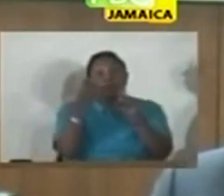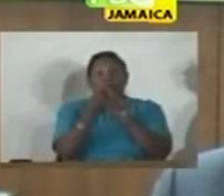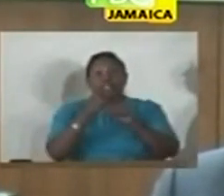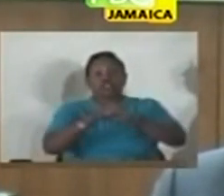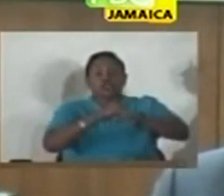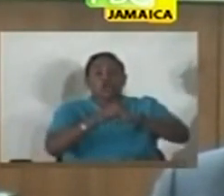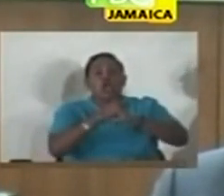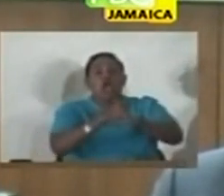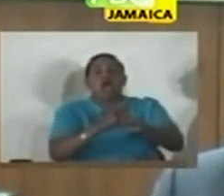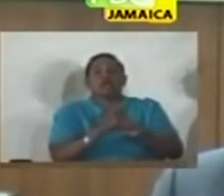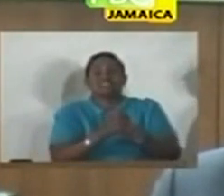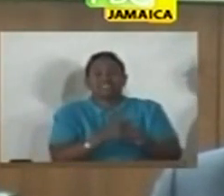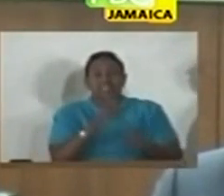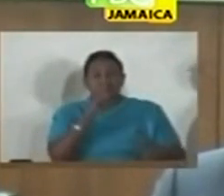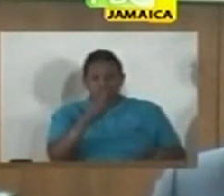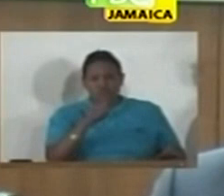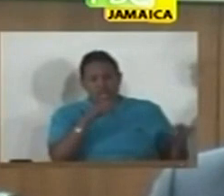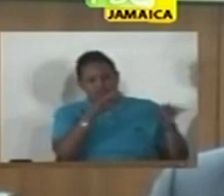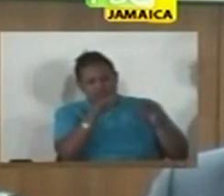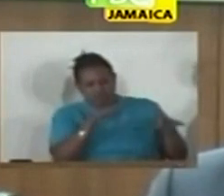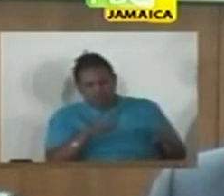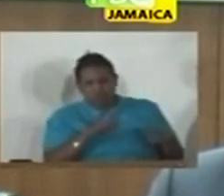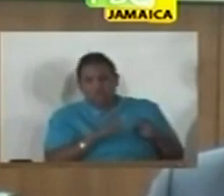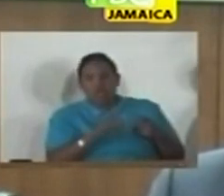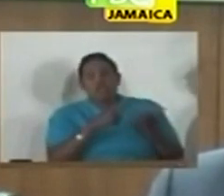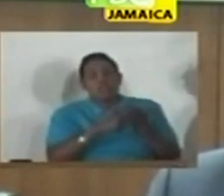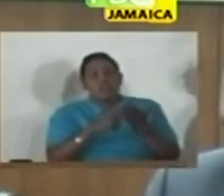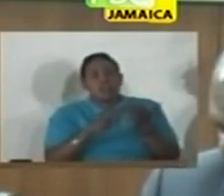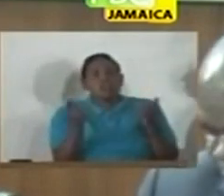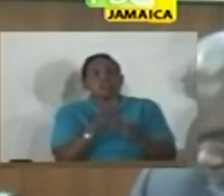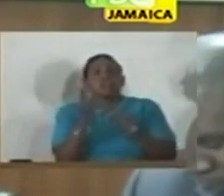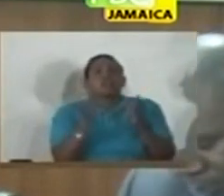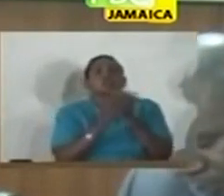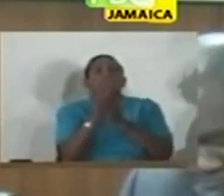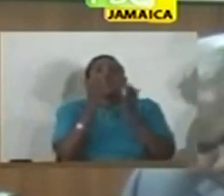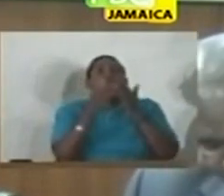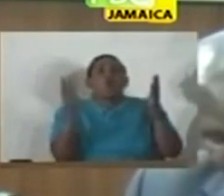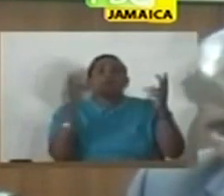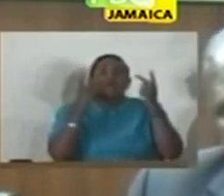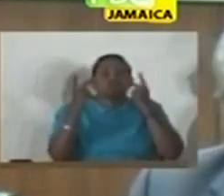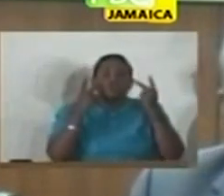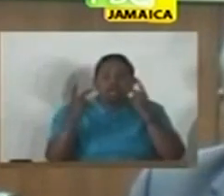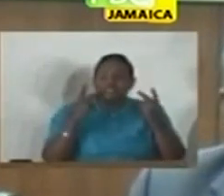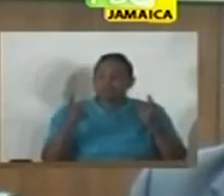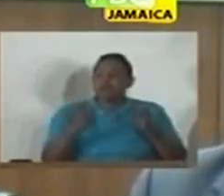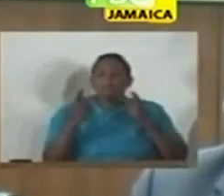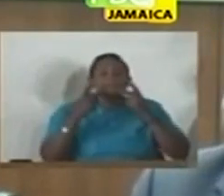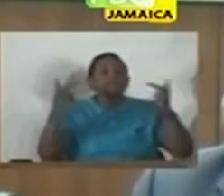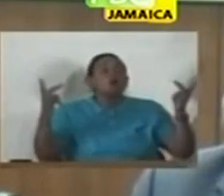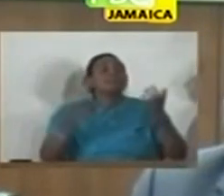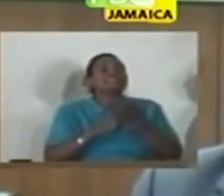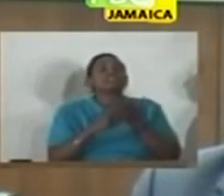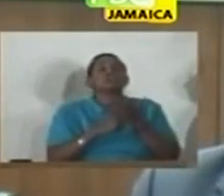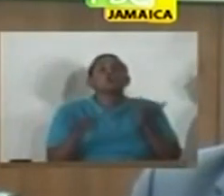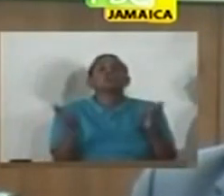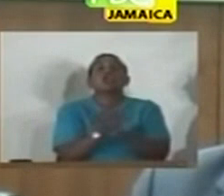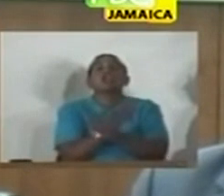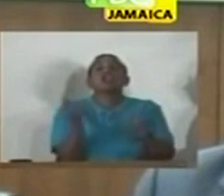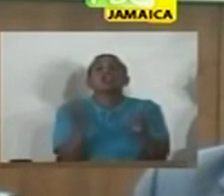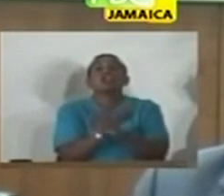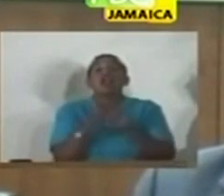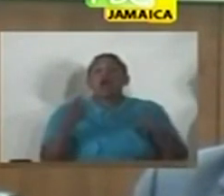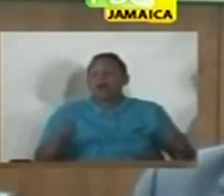security guards to be ventilated and deliberated through open and transparent public discourse. Mr.